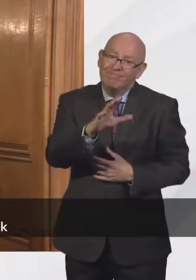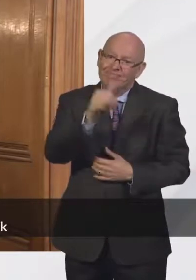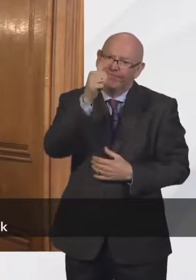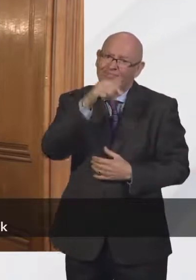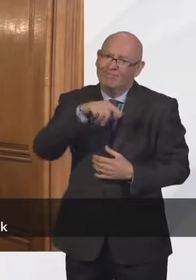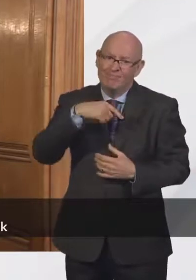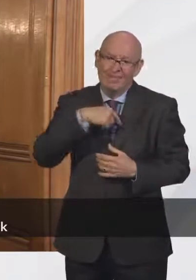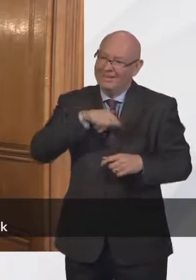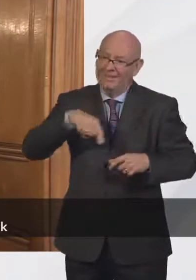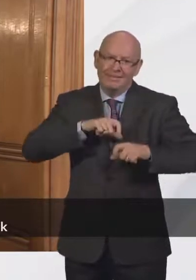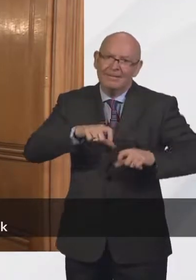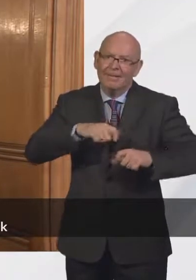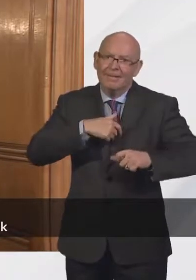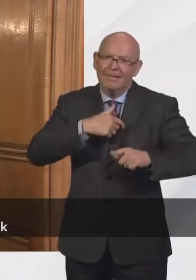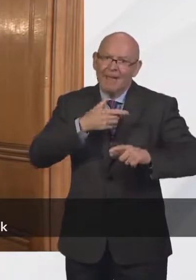do at the moment.